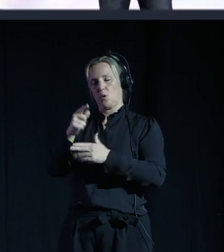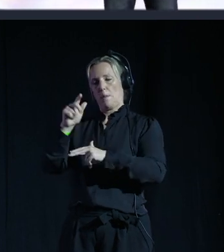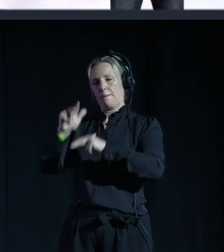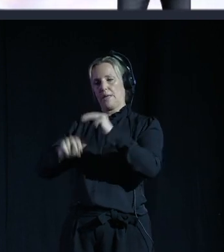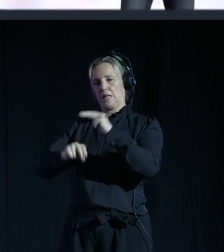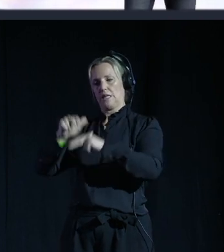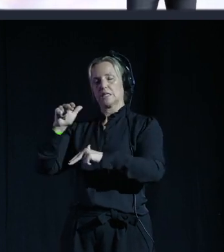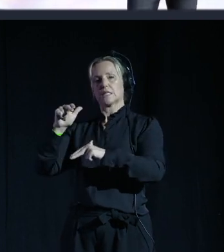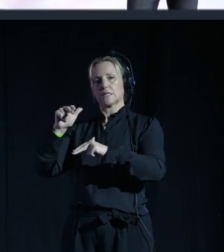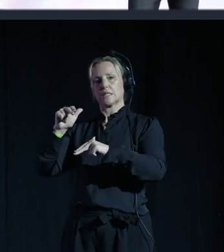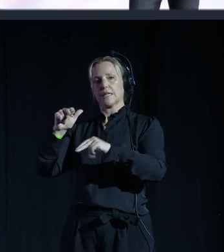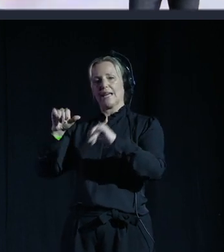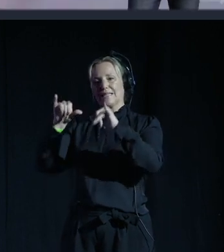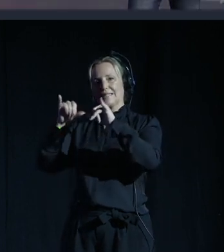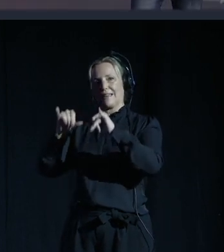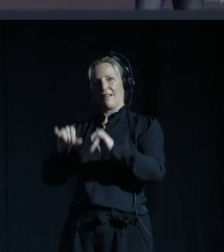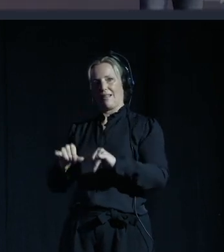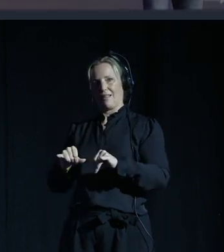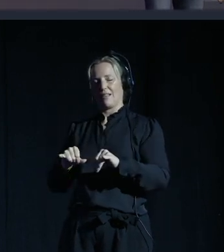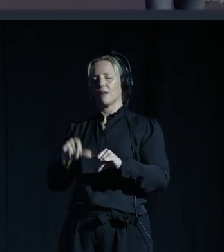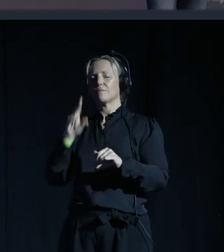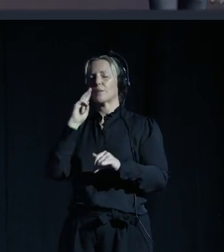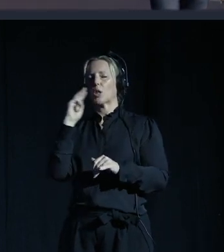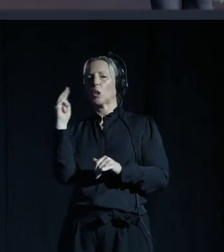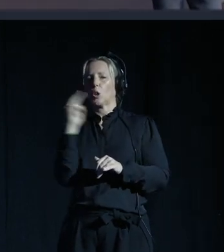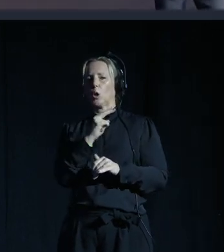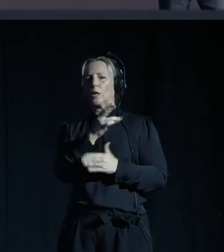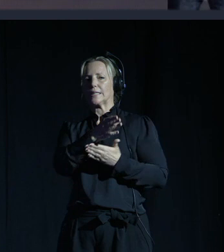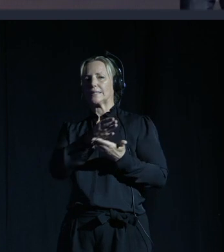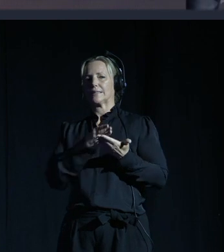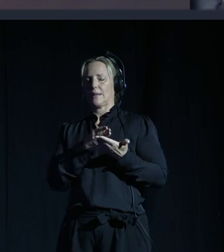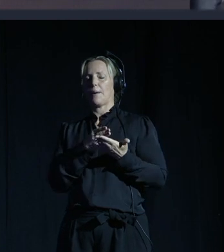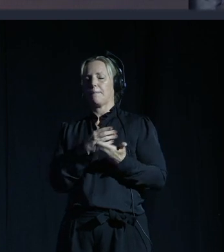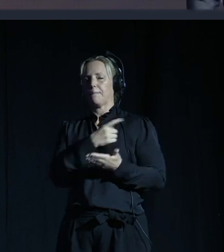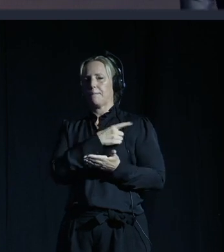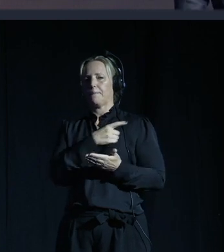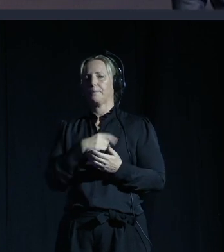at some of the components within the solution. I'm going to use our